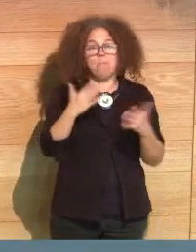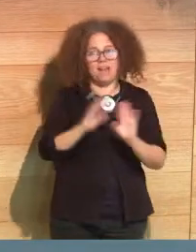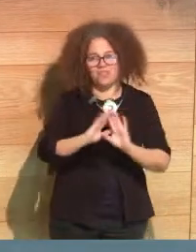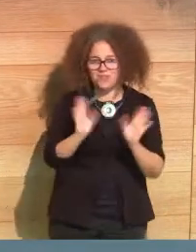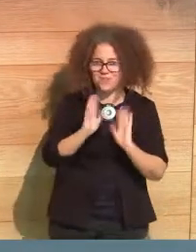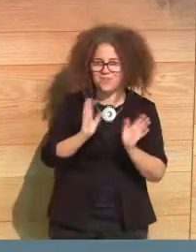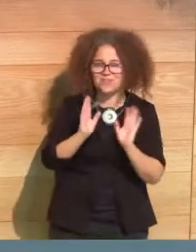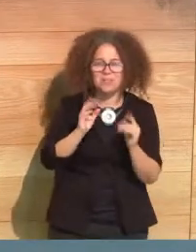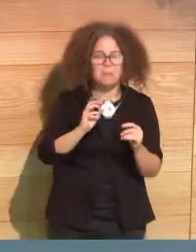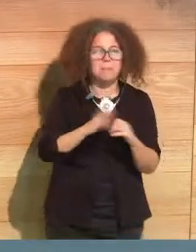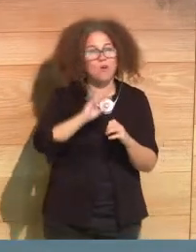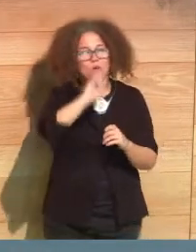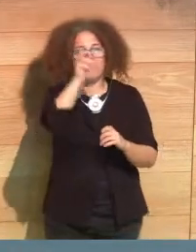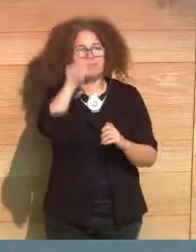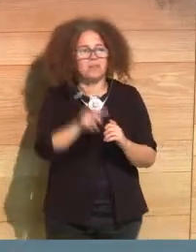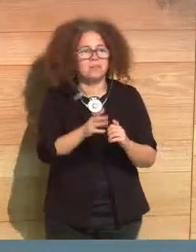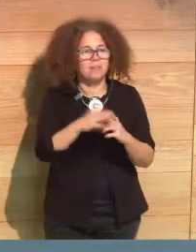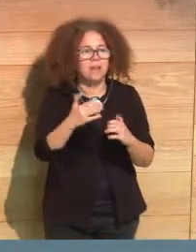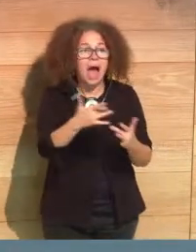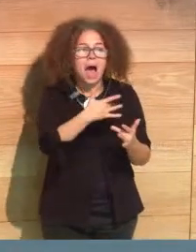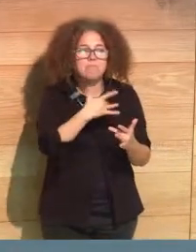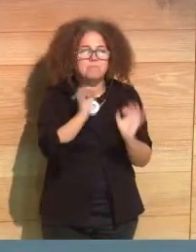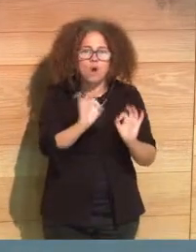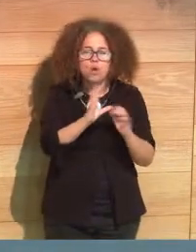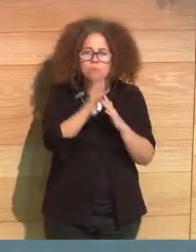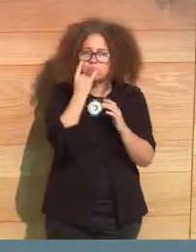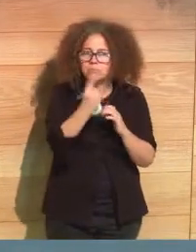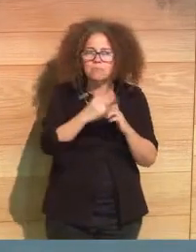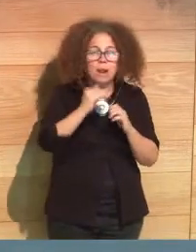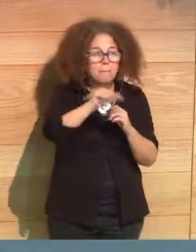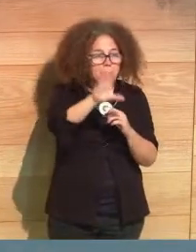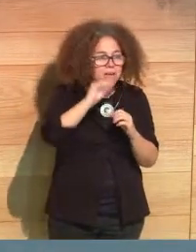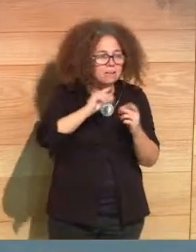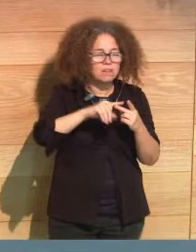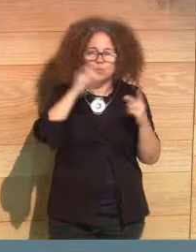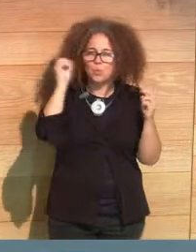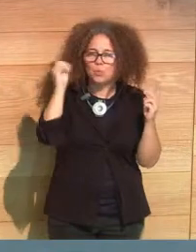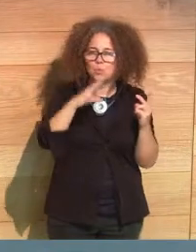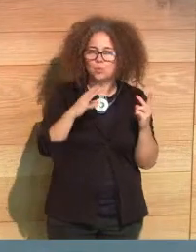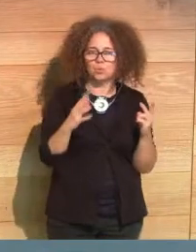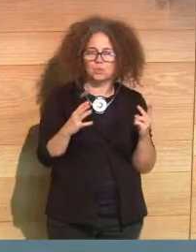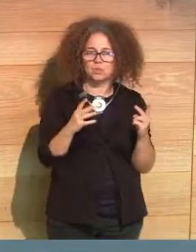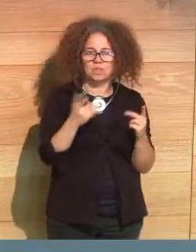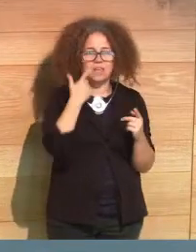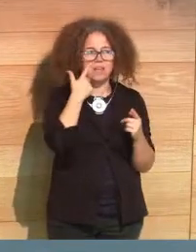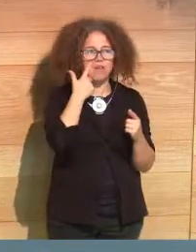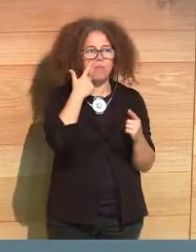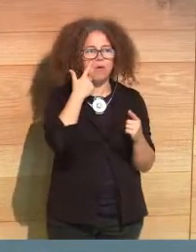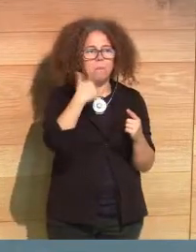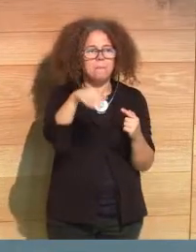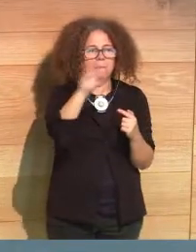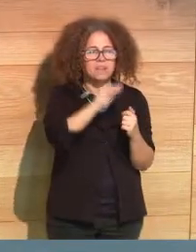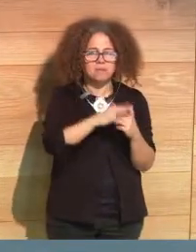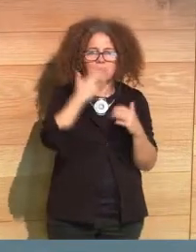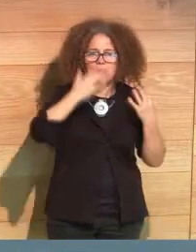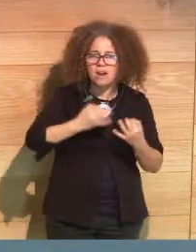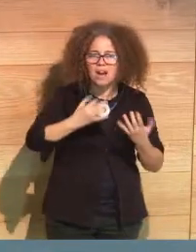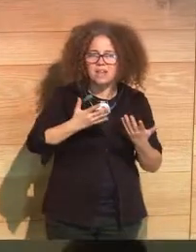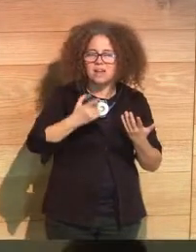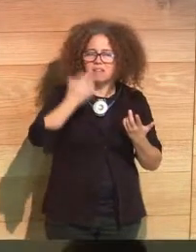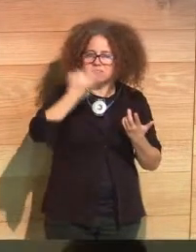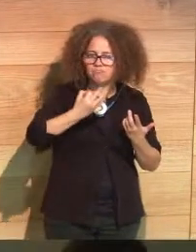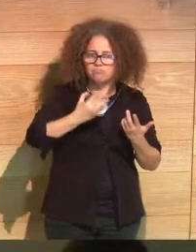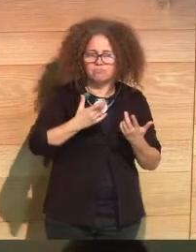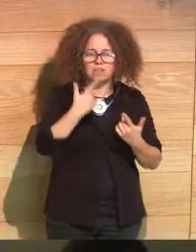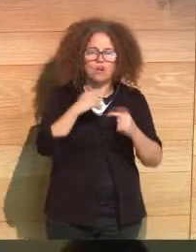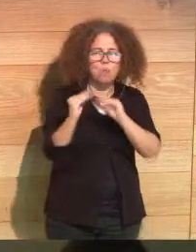our love for perception and light and how we perceive reality through light, I think there's some common grounds there. Maybe now it's